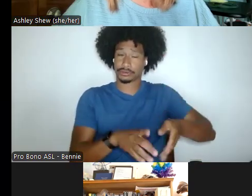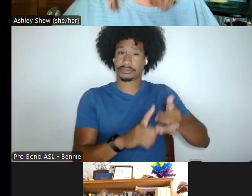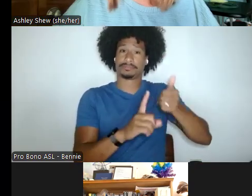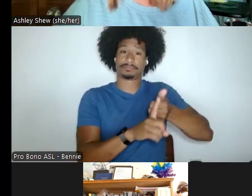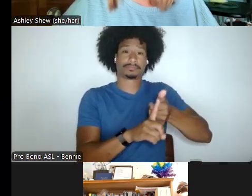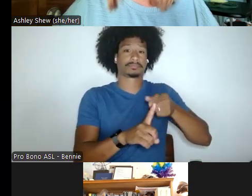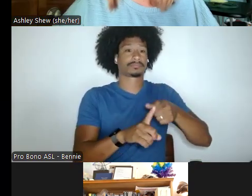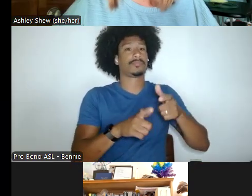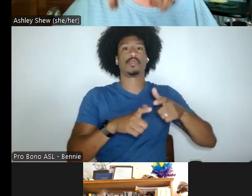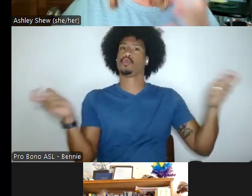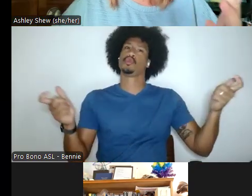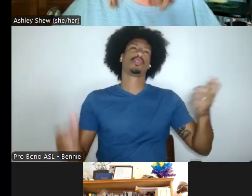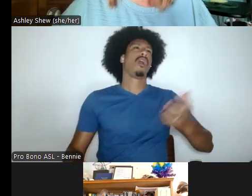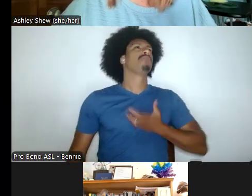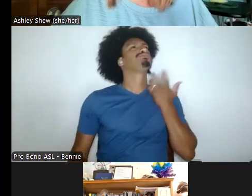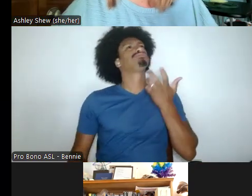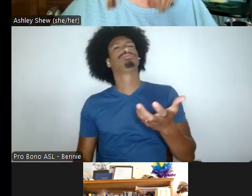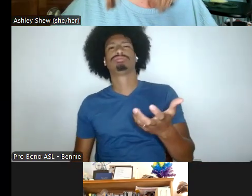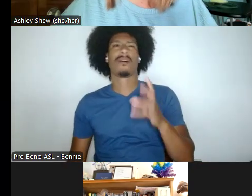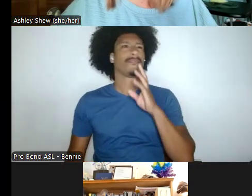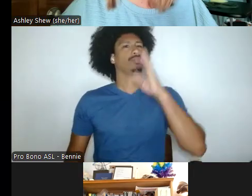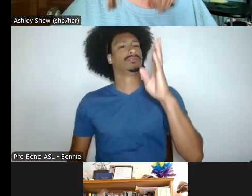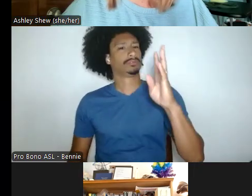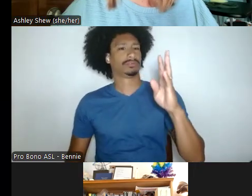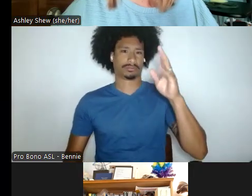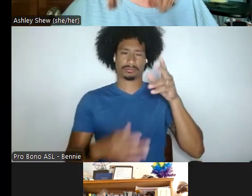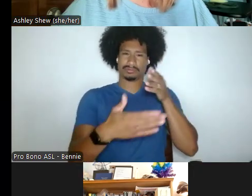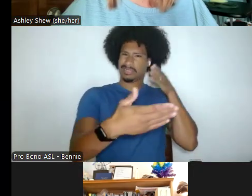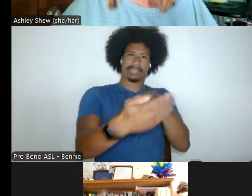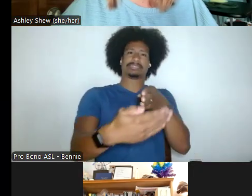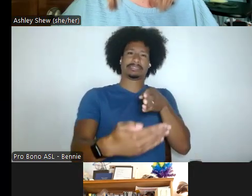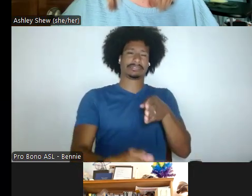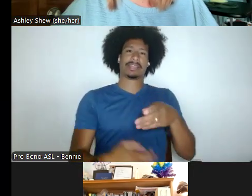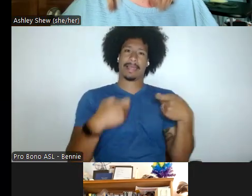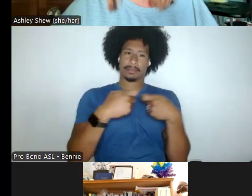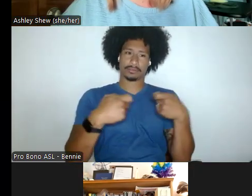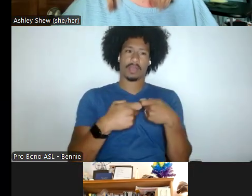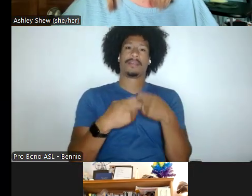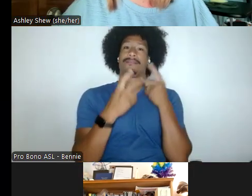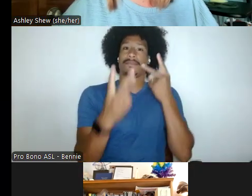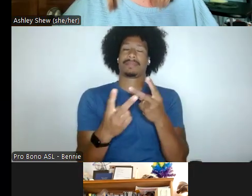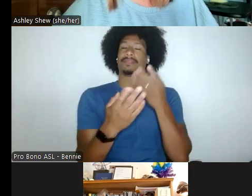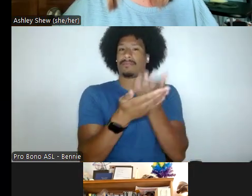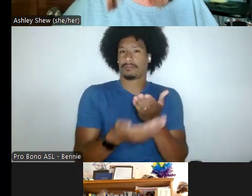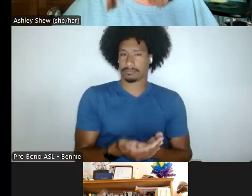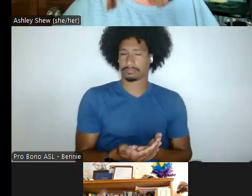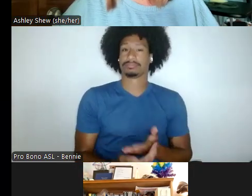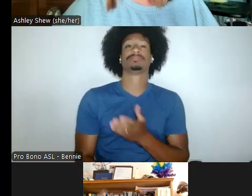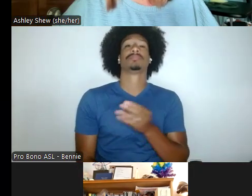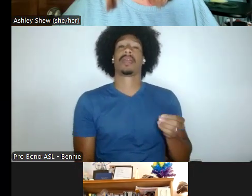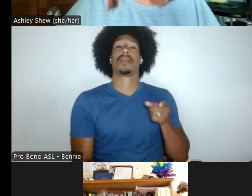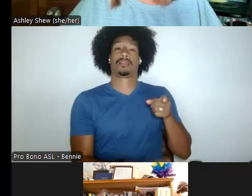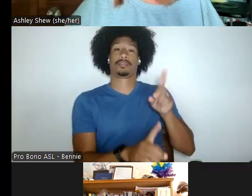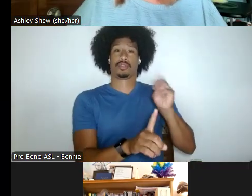huge voices for me against electronic visit verification, and has talked about the ways in which